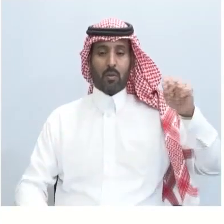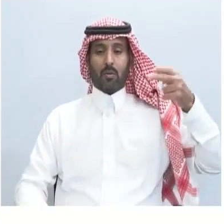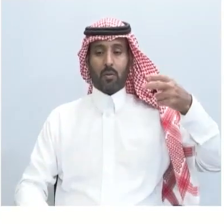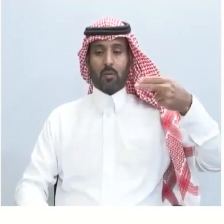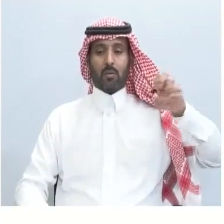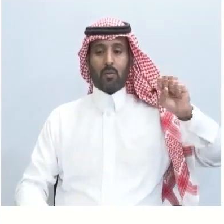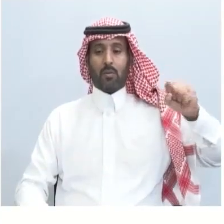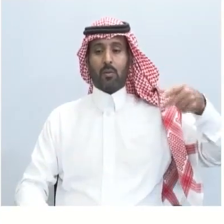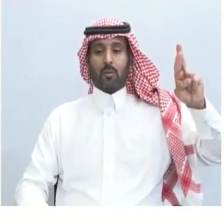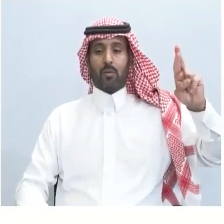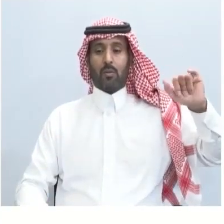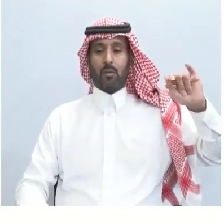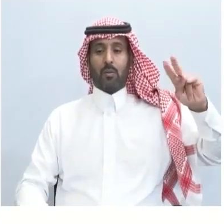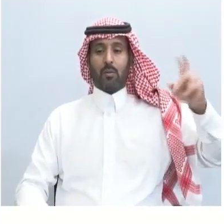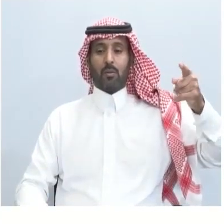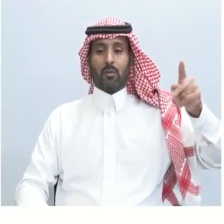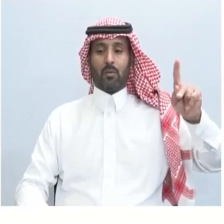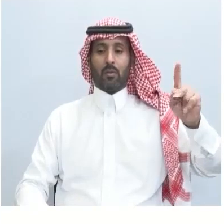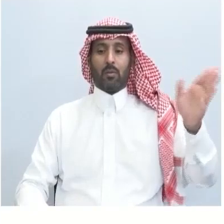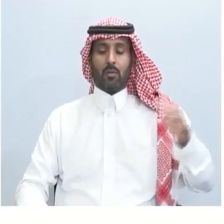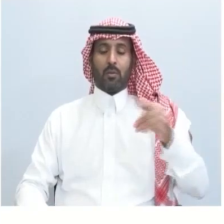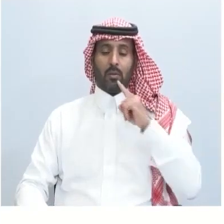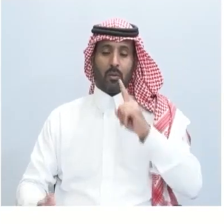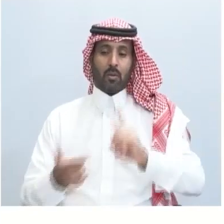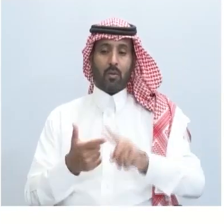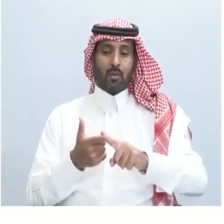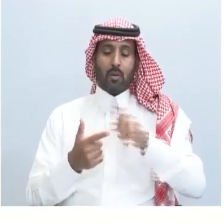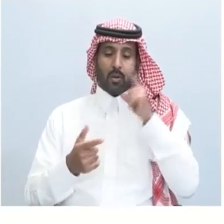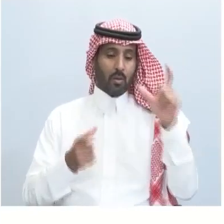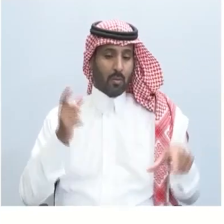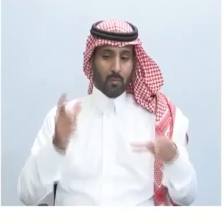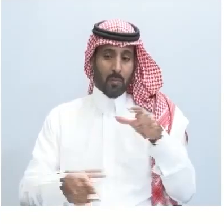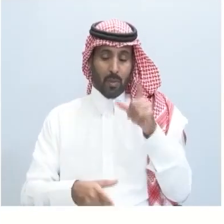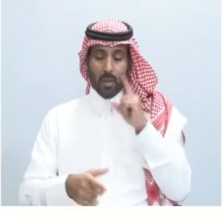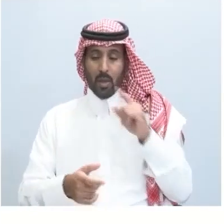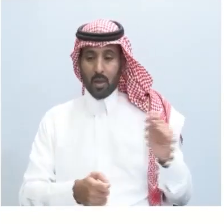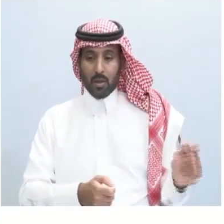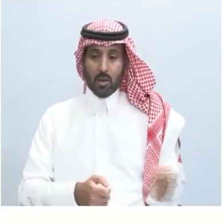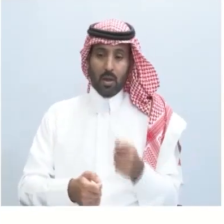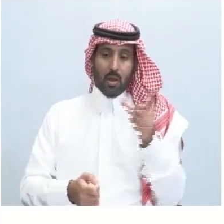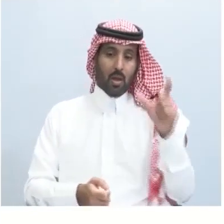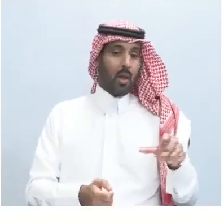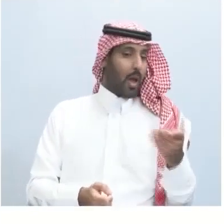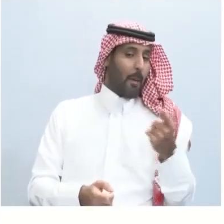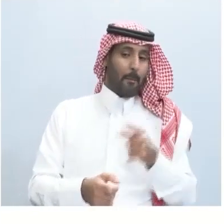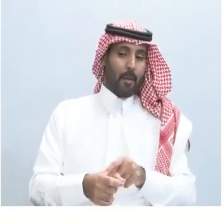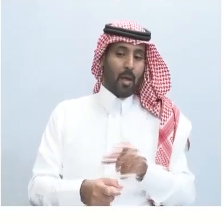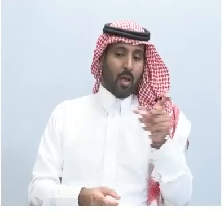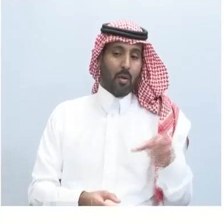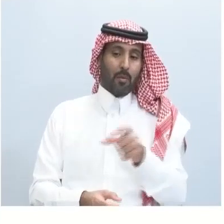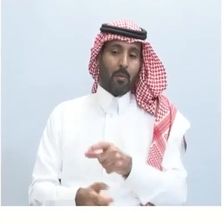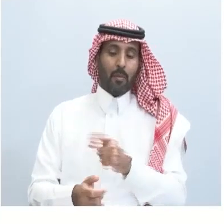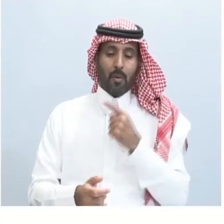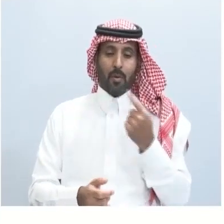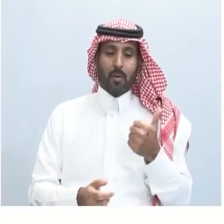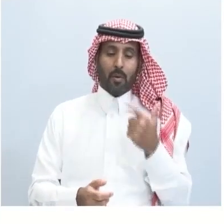is the players, because it's talking about players. How many are there? And what are they called? There are